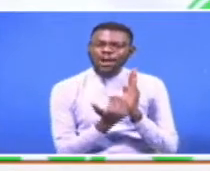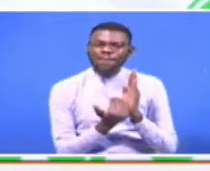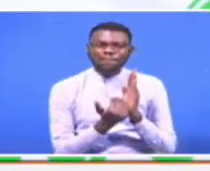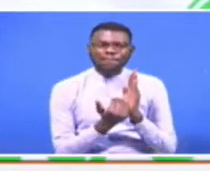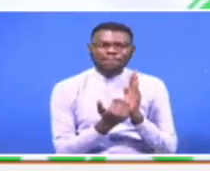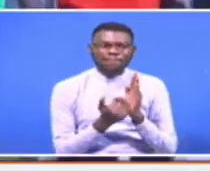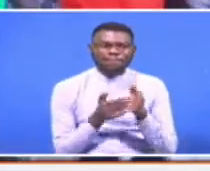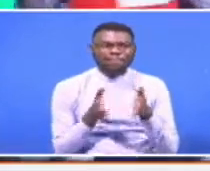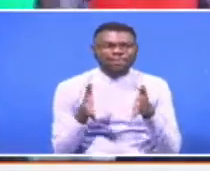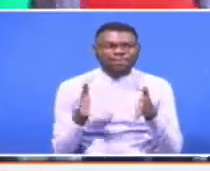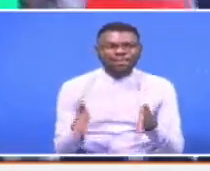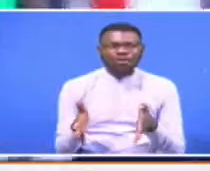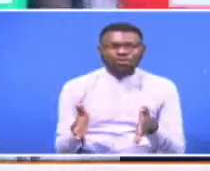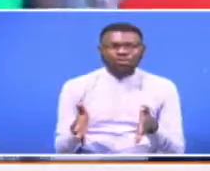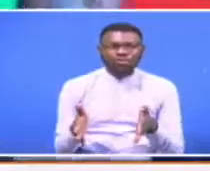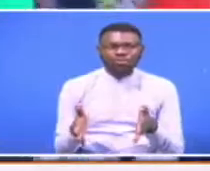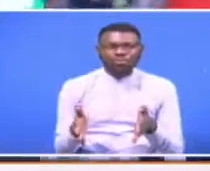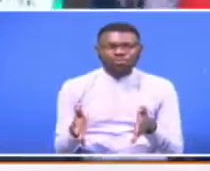tume...